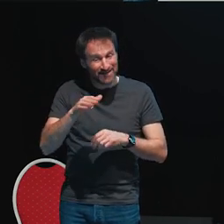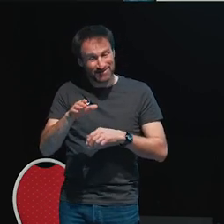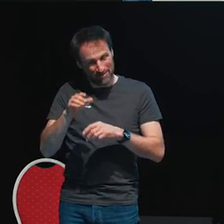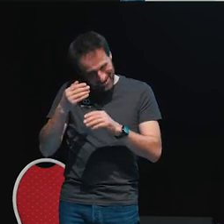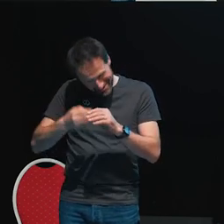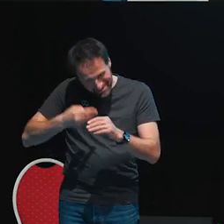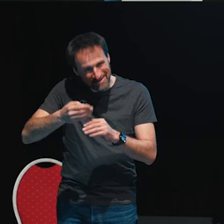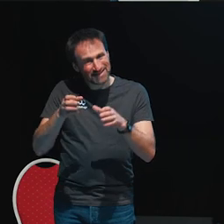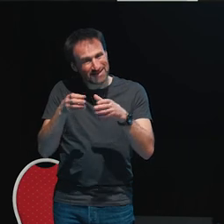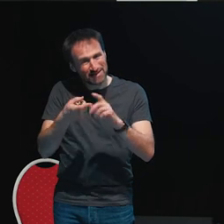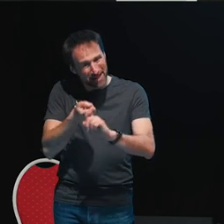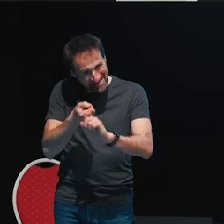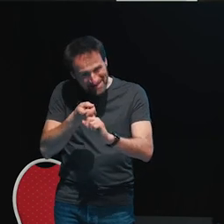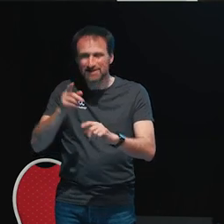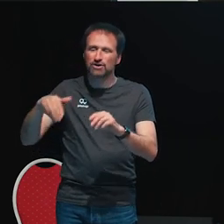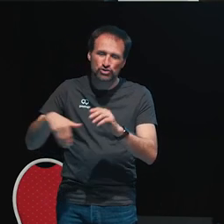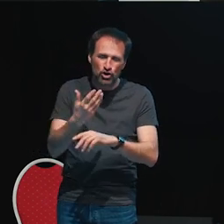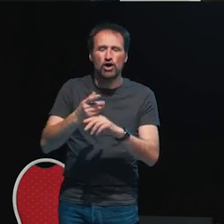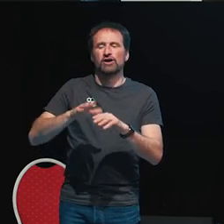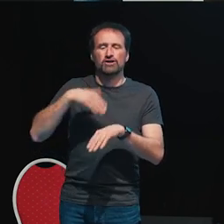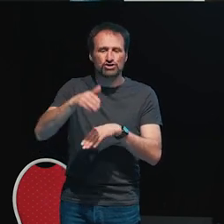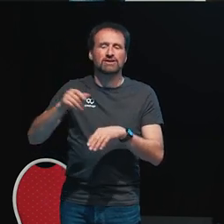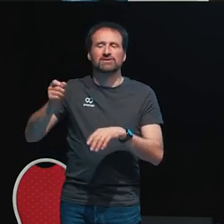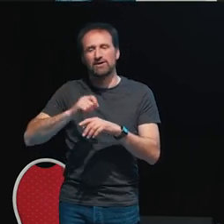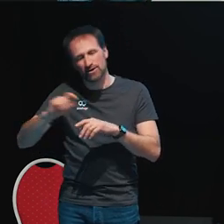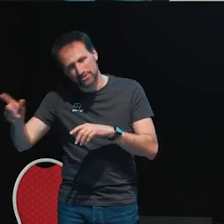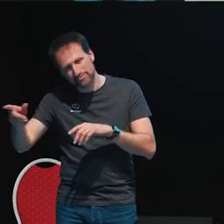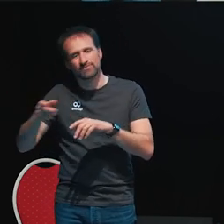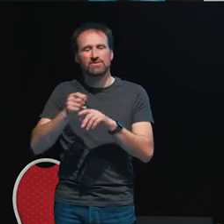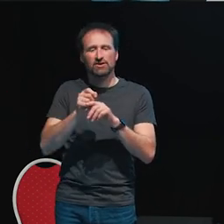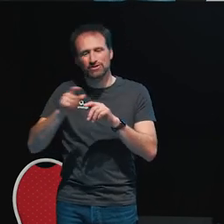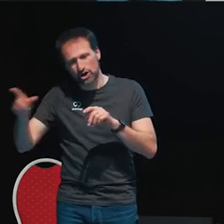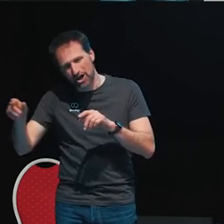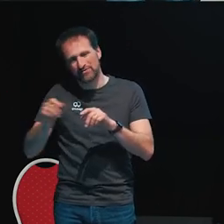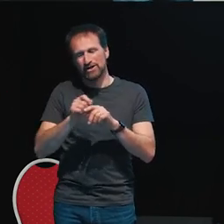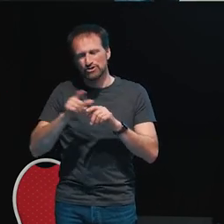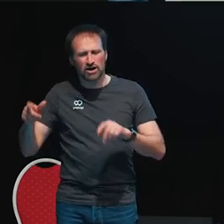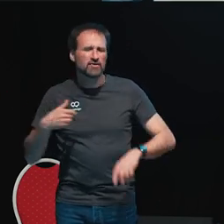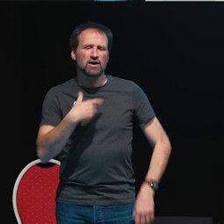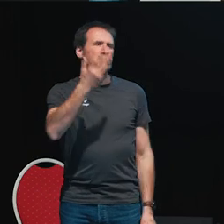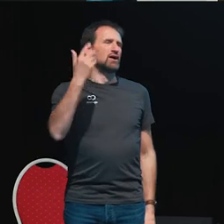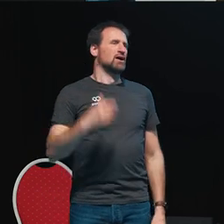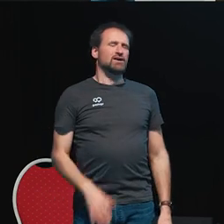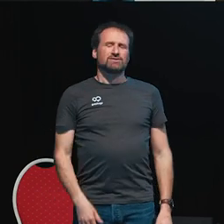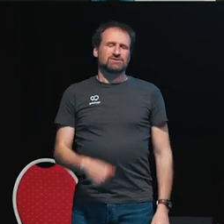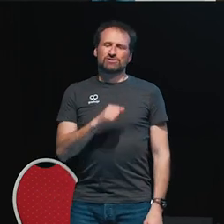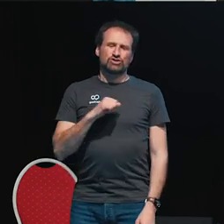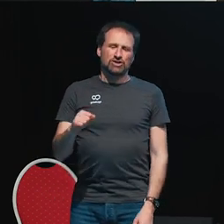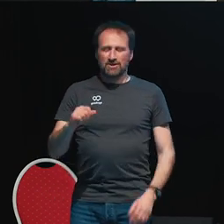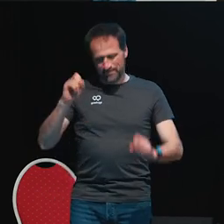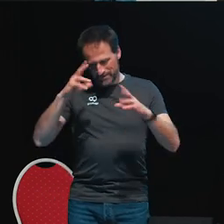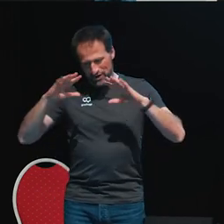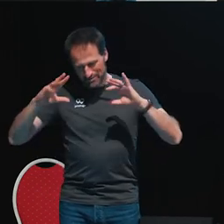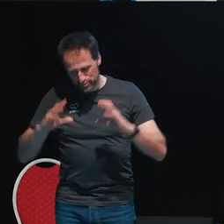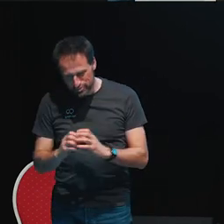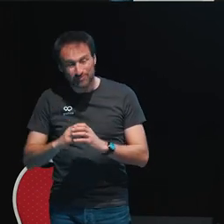And you might be like, what? Sean, stop, that's way too fast. So I broke it down. So we start with the entry point, right? We collect, let's